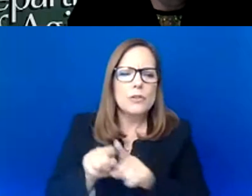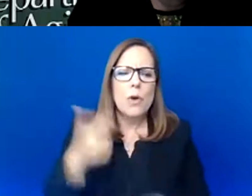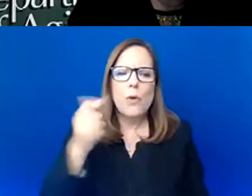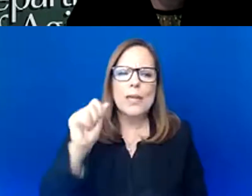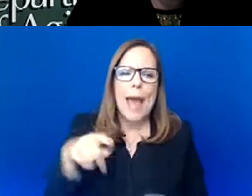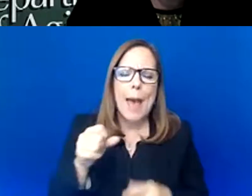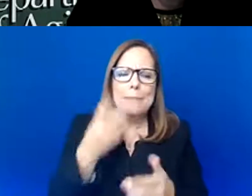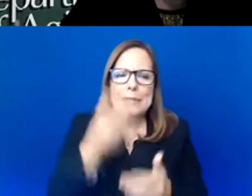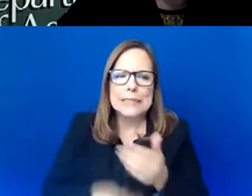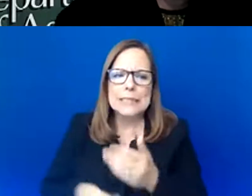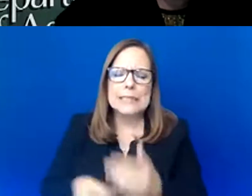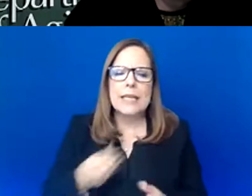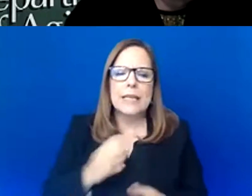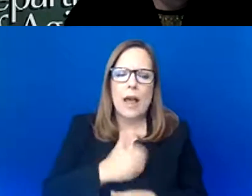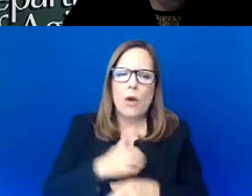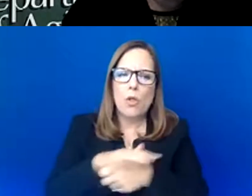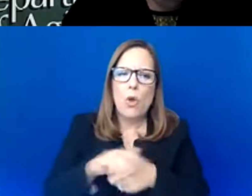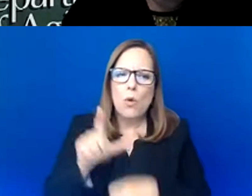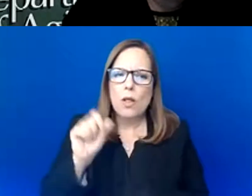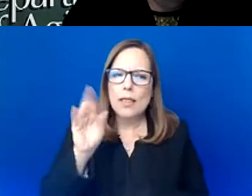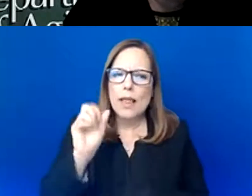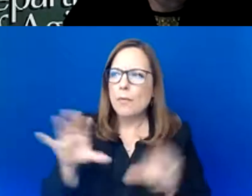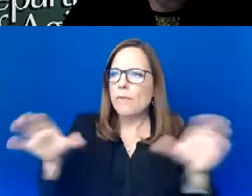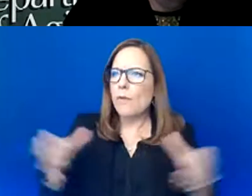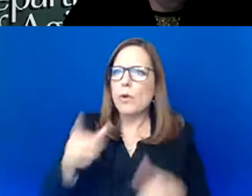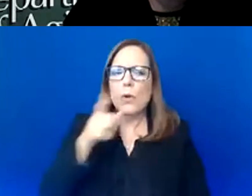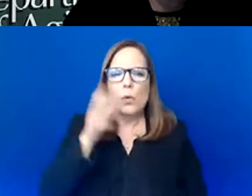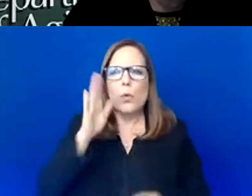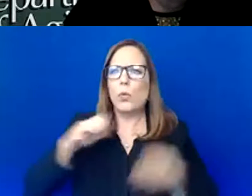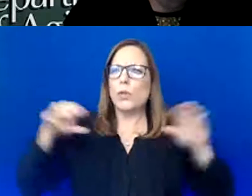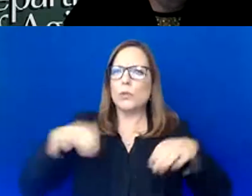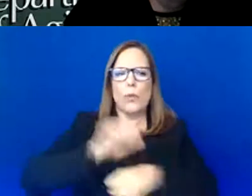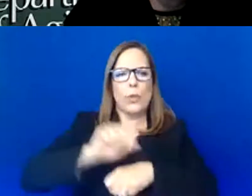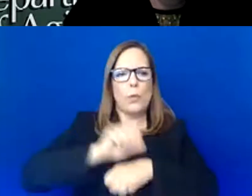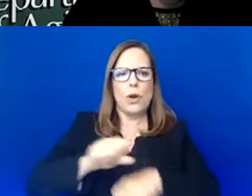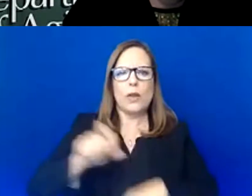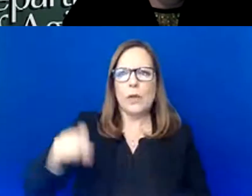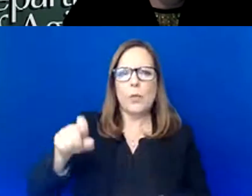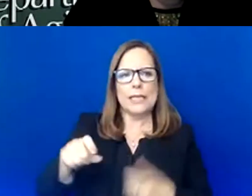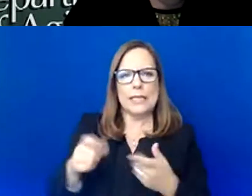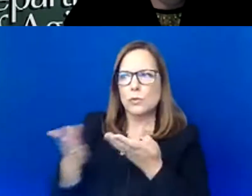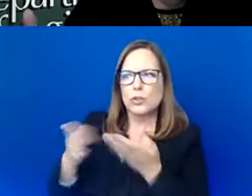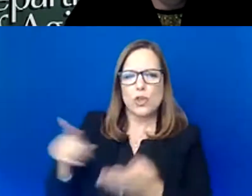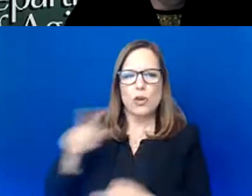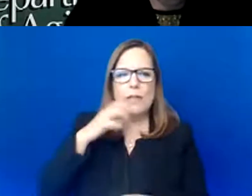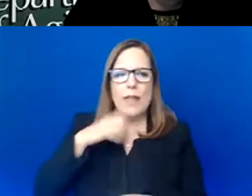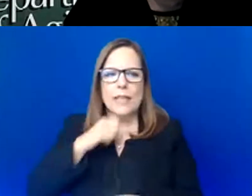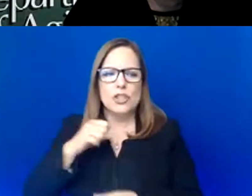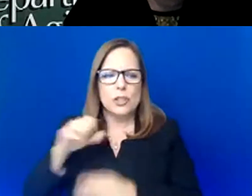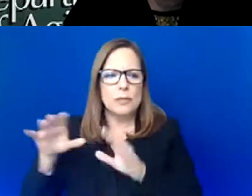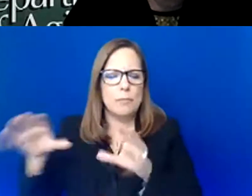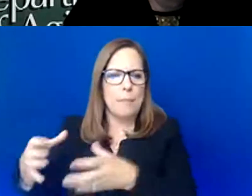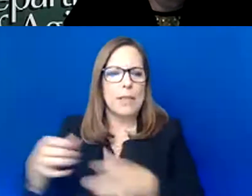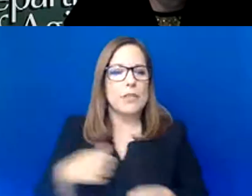labor force? Will there be people there to do the work that we need done for an aging population? We also have to, and I really appreciate